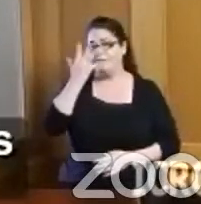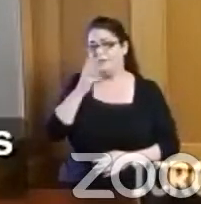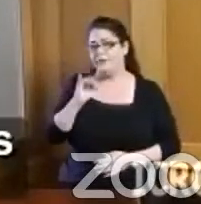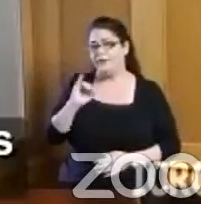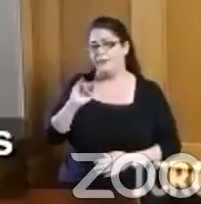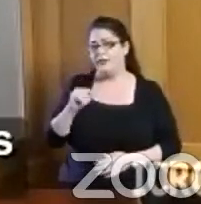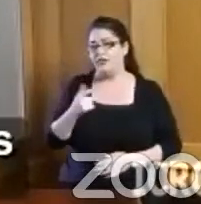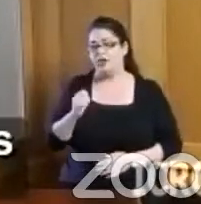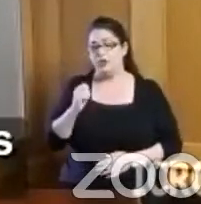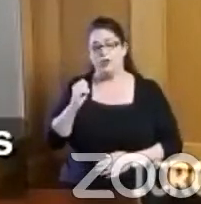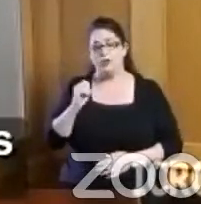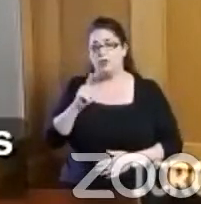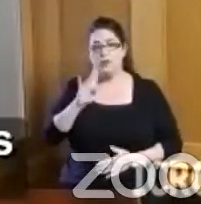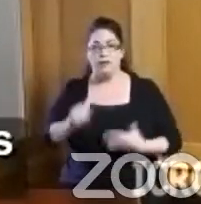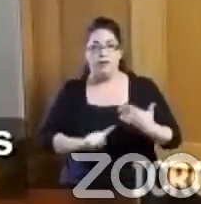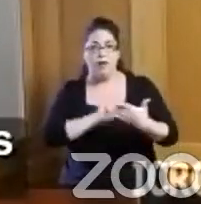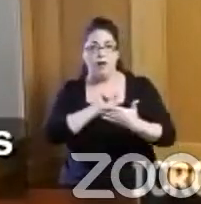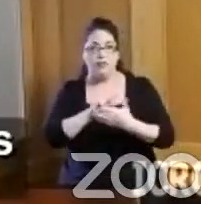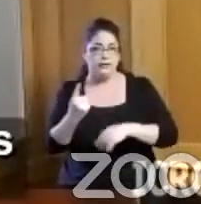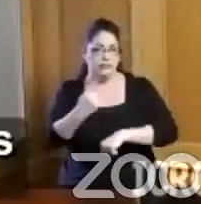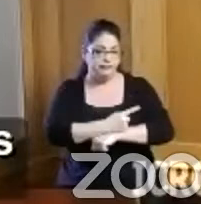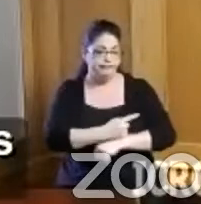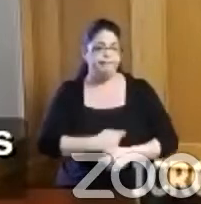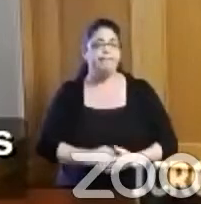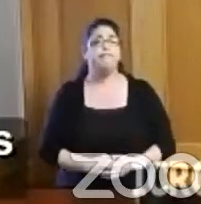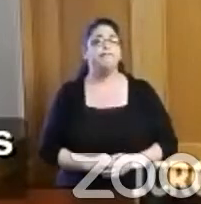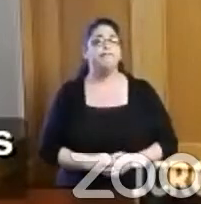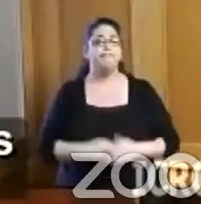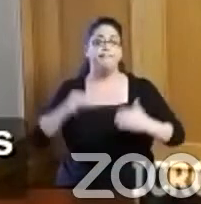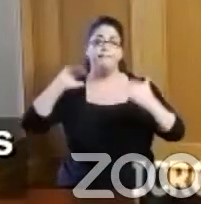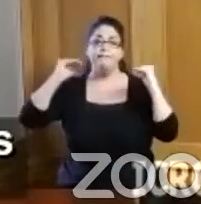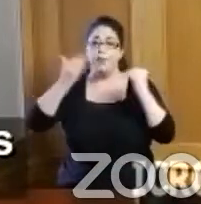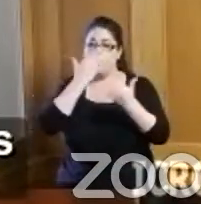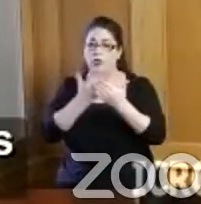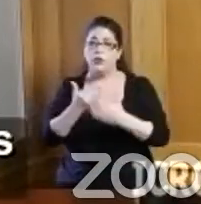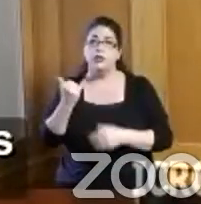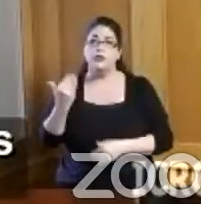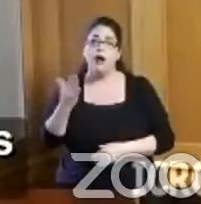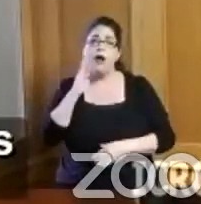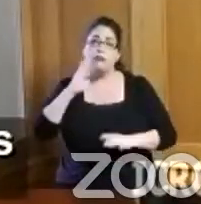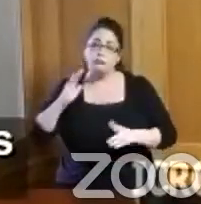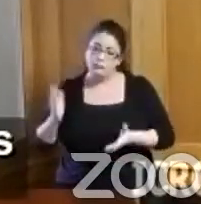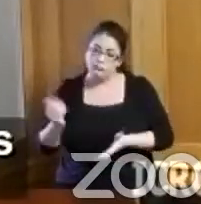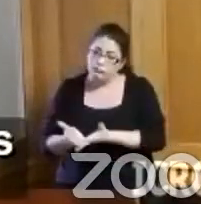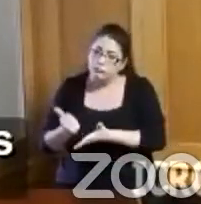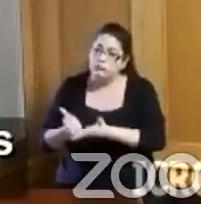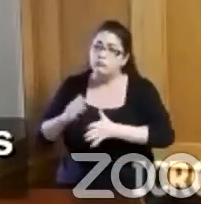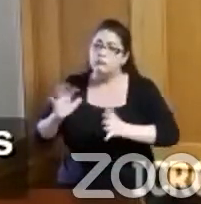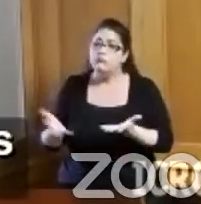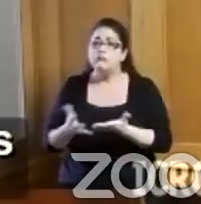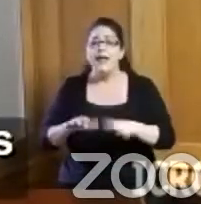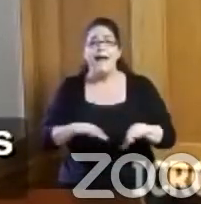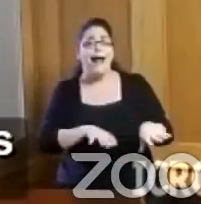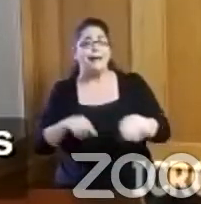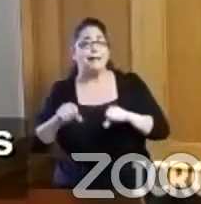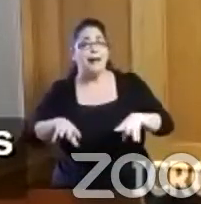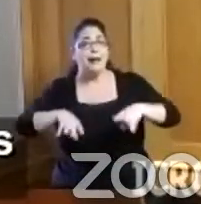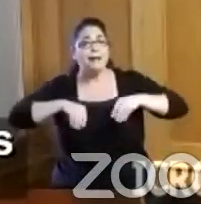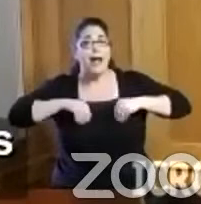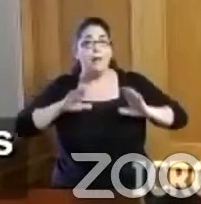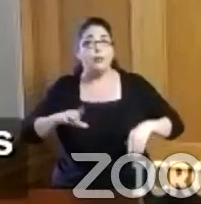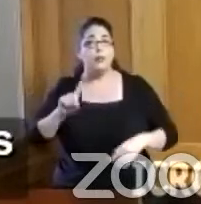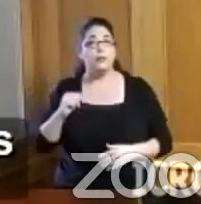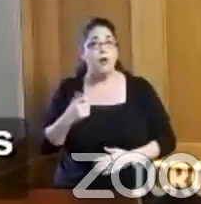the clock. I believe they seem to be doing a good job promoting the animals, the adoptable dogs,